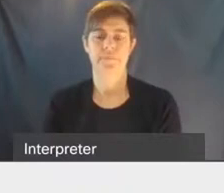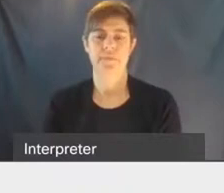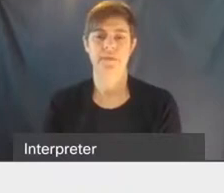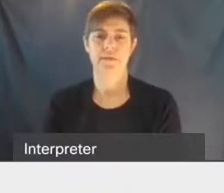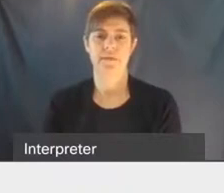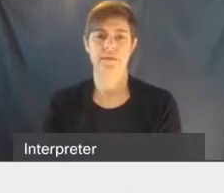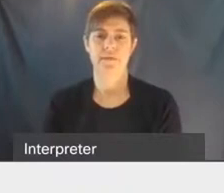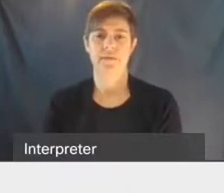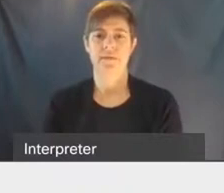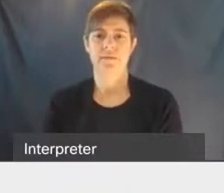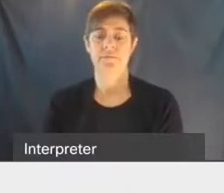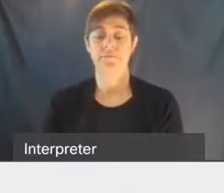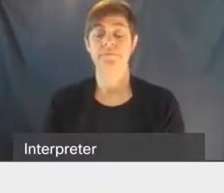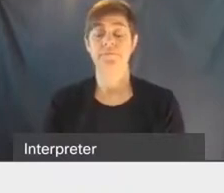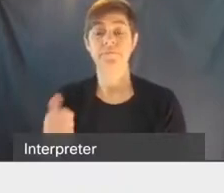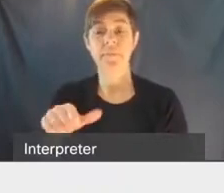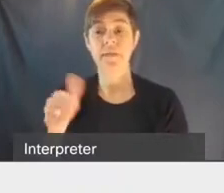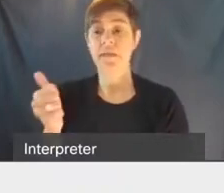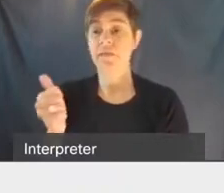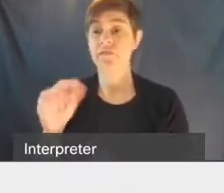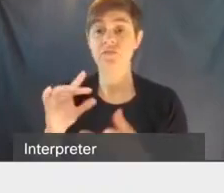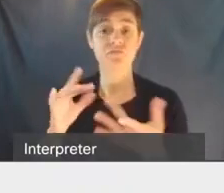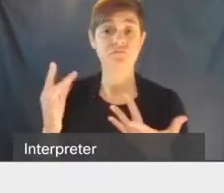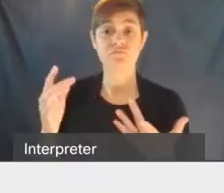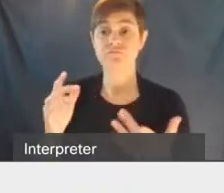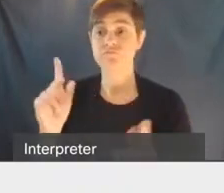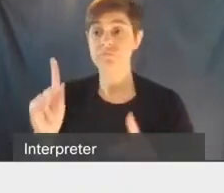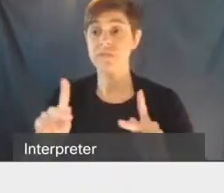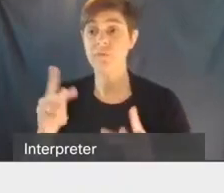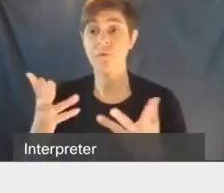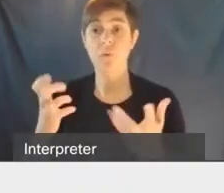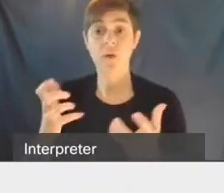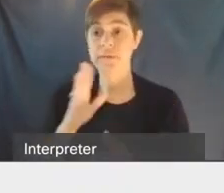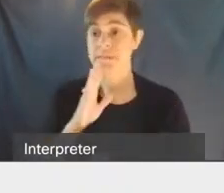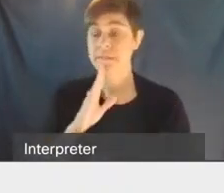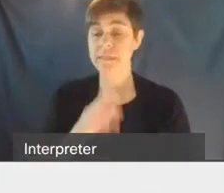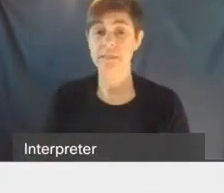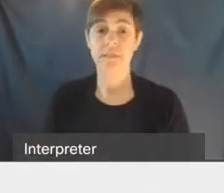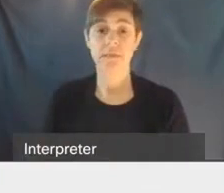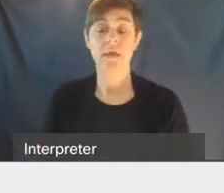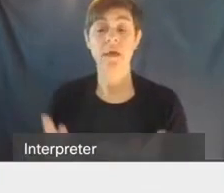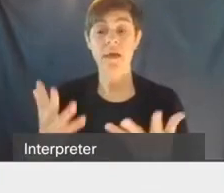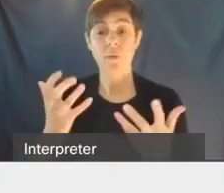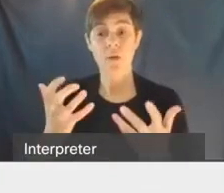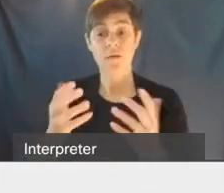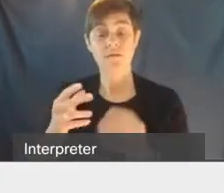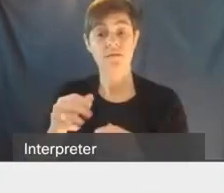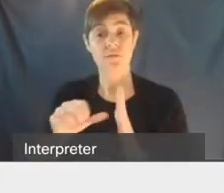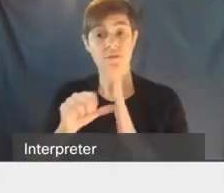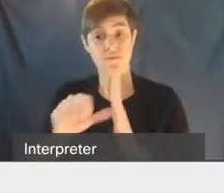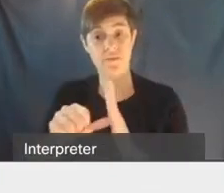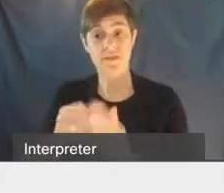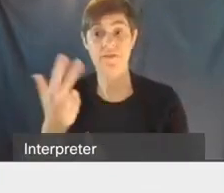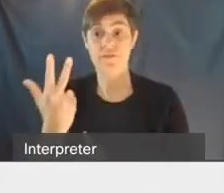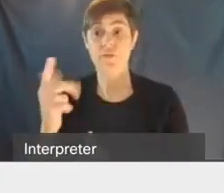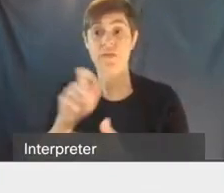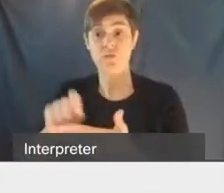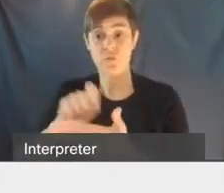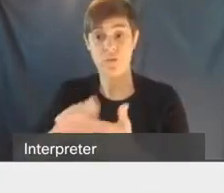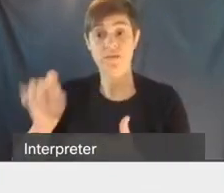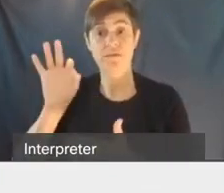Are there any other conferees or citizens who wish to speak? I do want to highlight 3 written